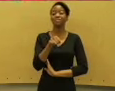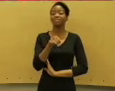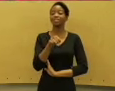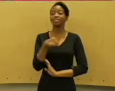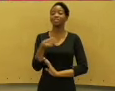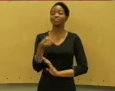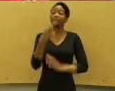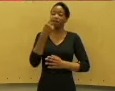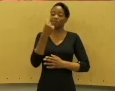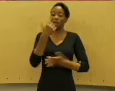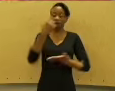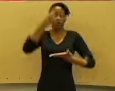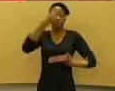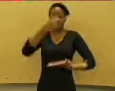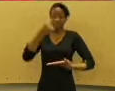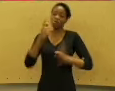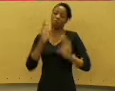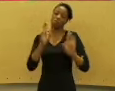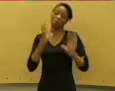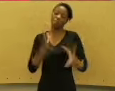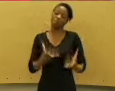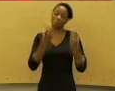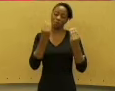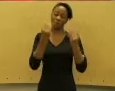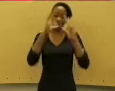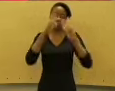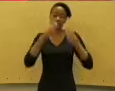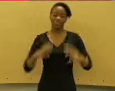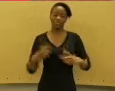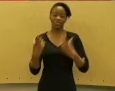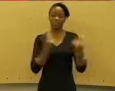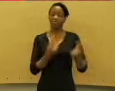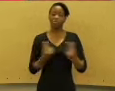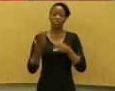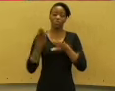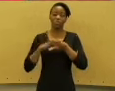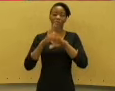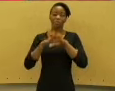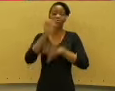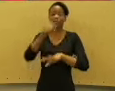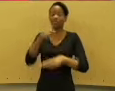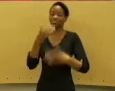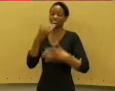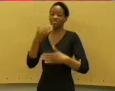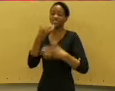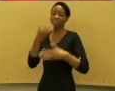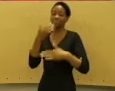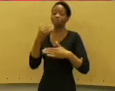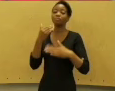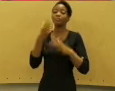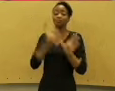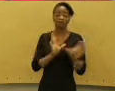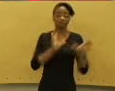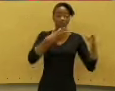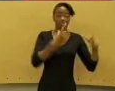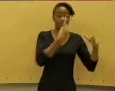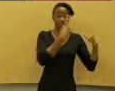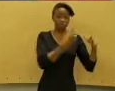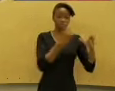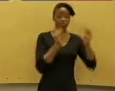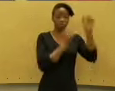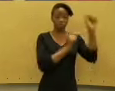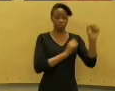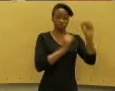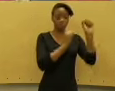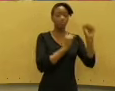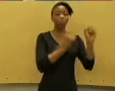to increase the footprint for the work that we're doing. So thank you so much. That wraps up our session for now. The next session is